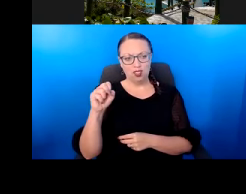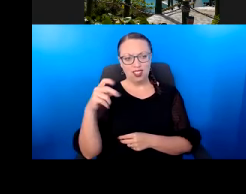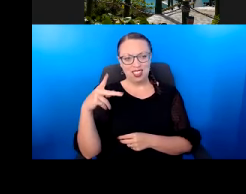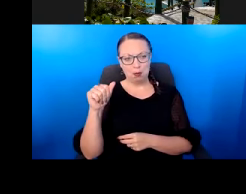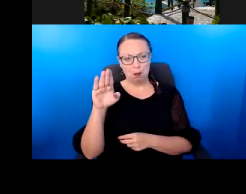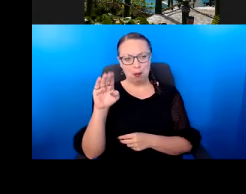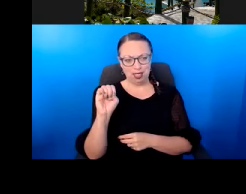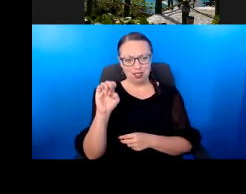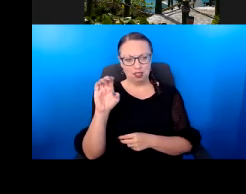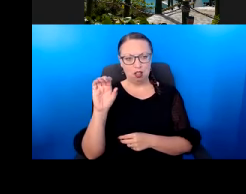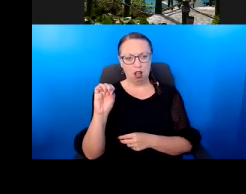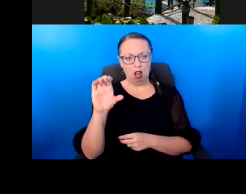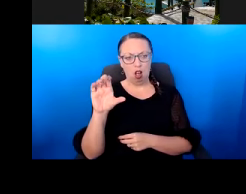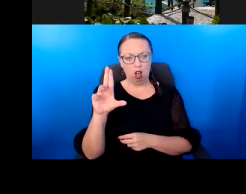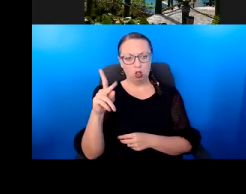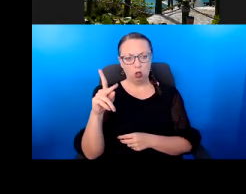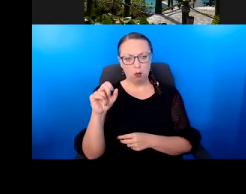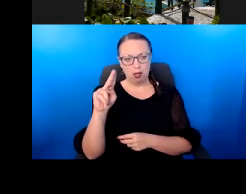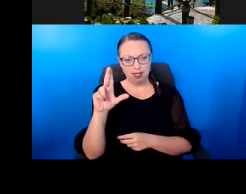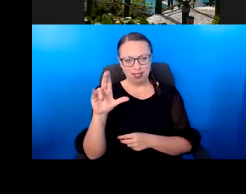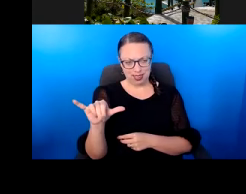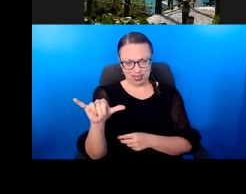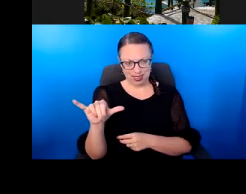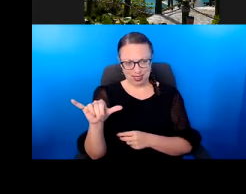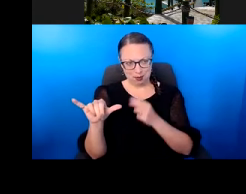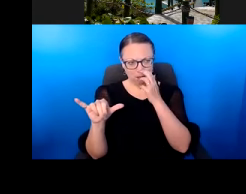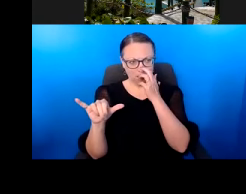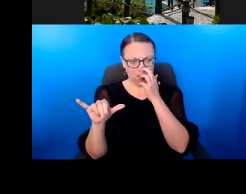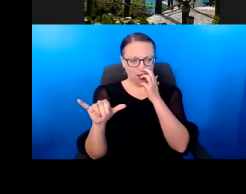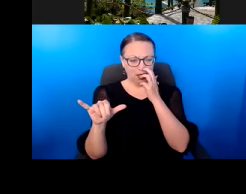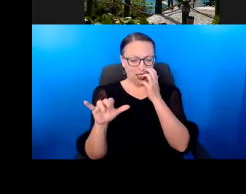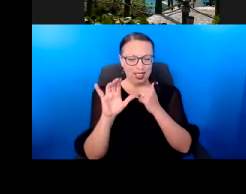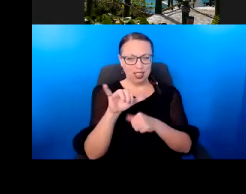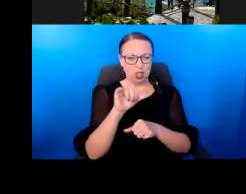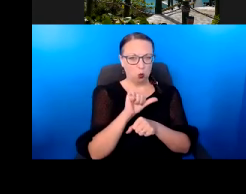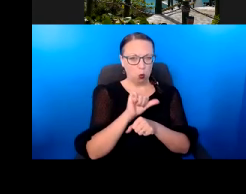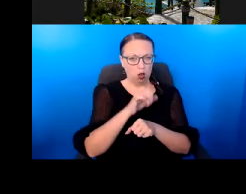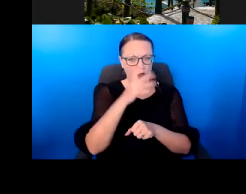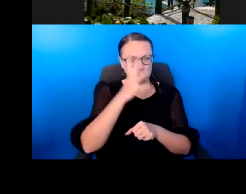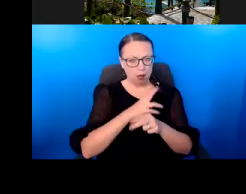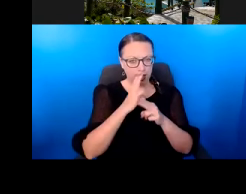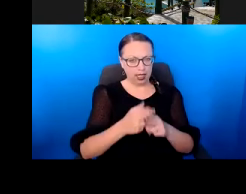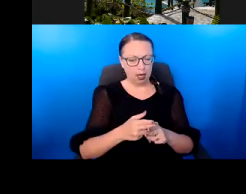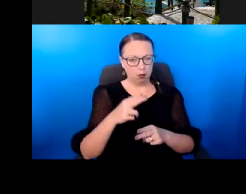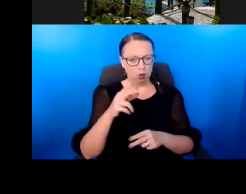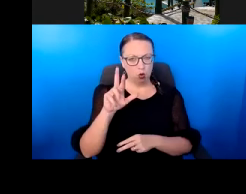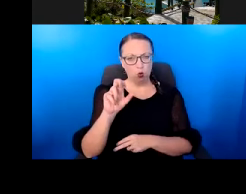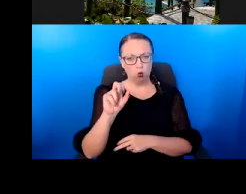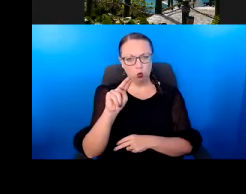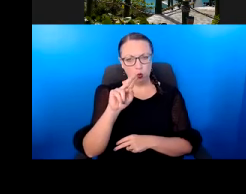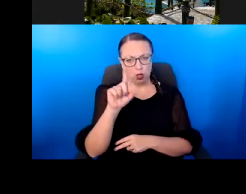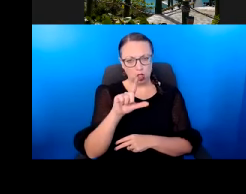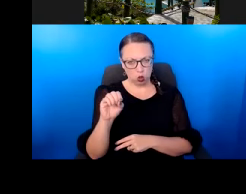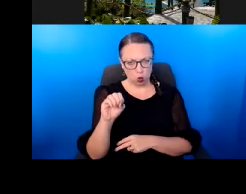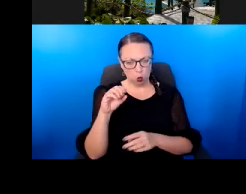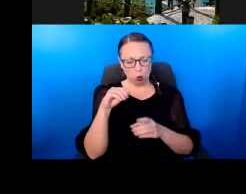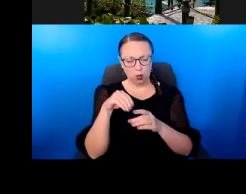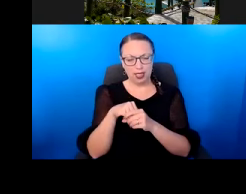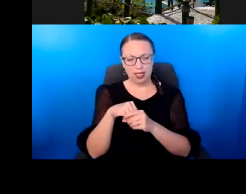of Renzo Huber, Laurentis, but he goes by Renzo, in Peter Bandettini's group.